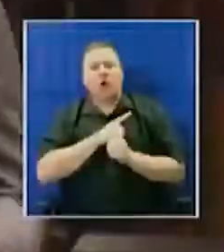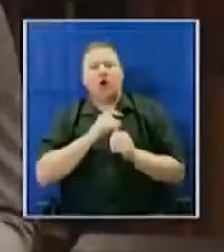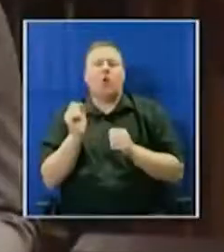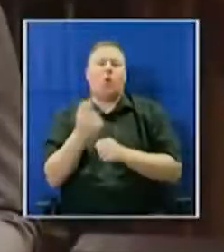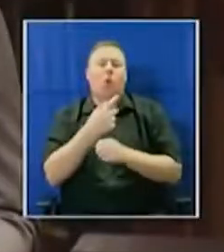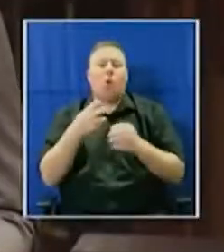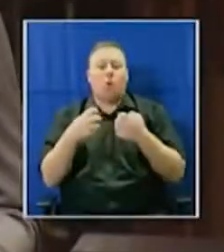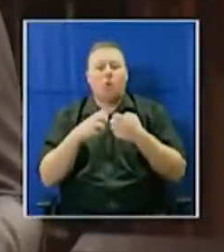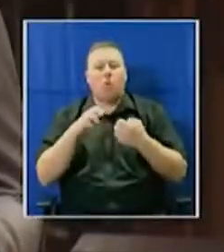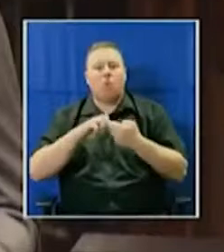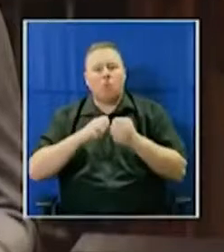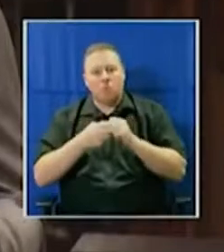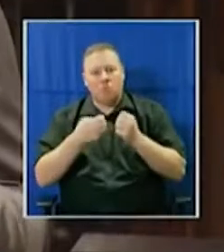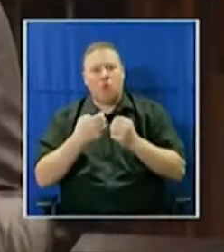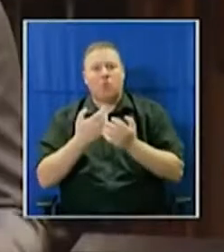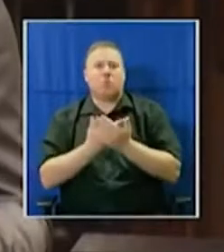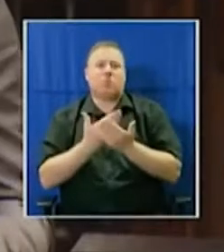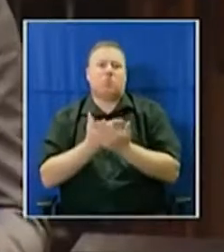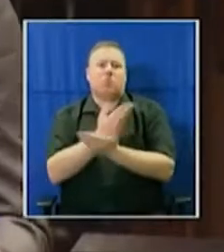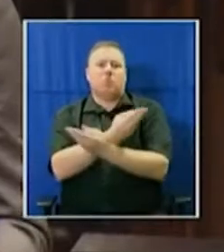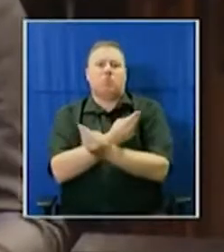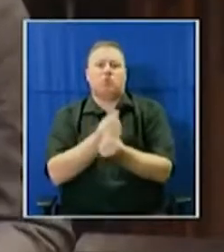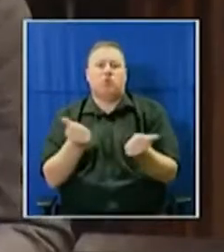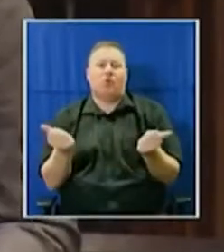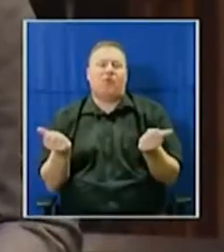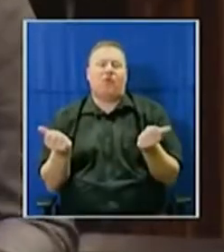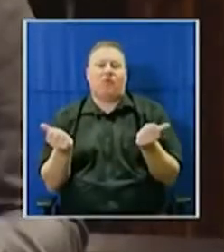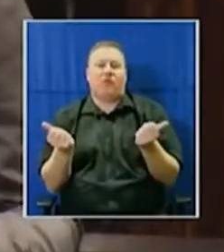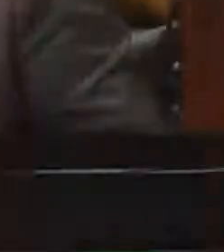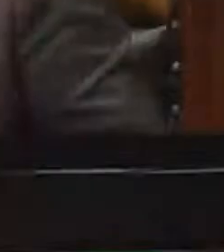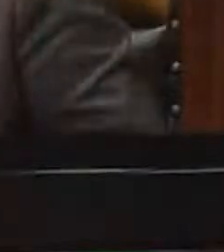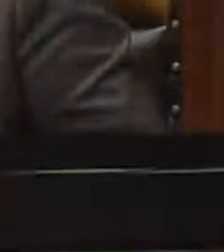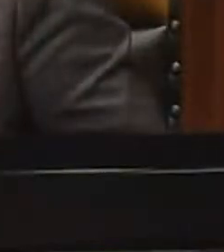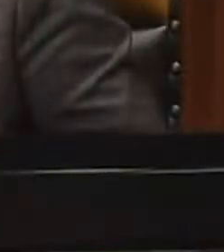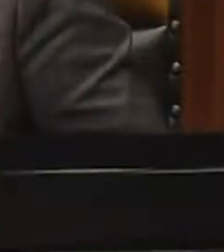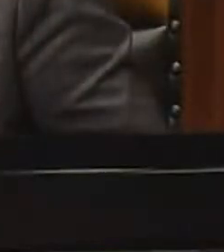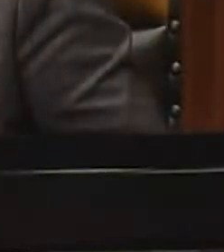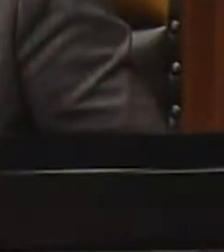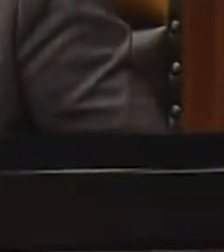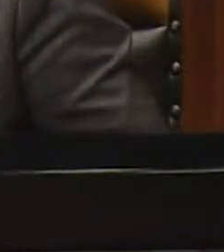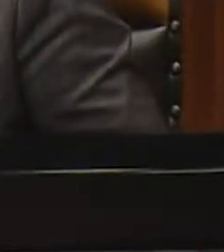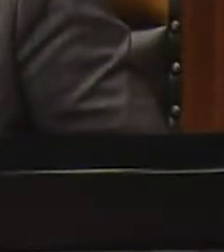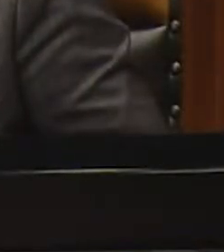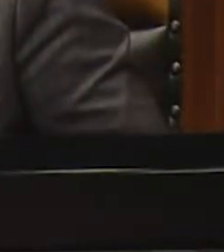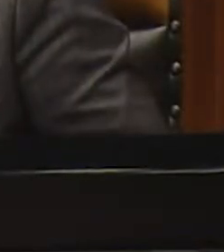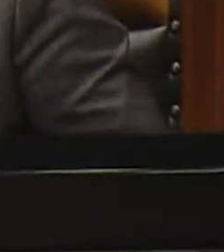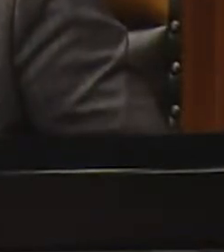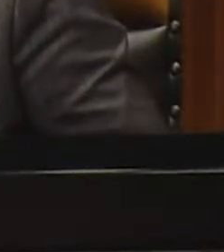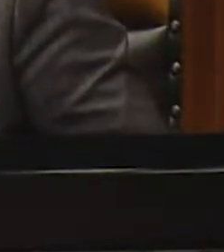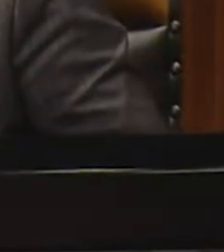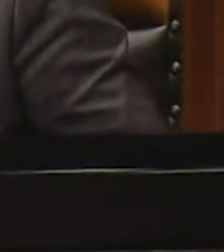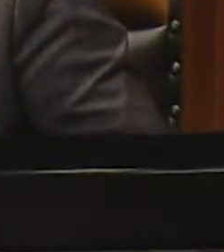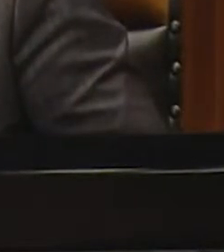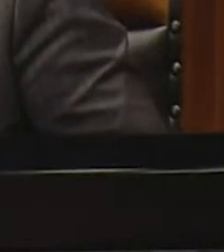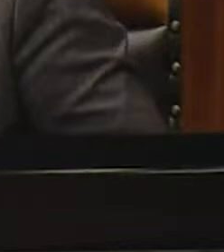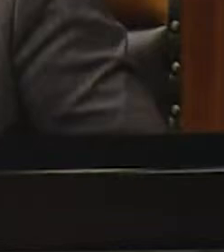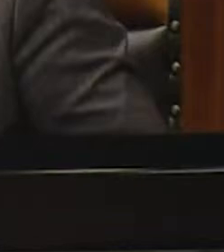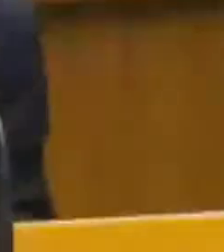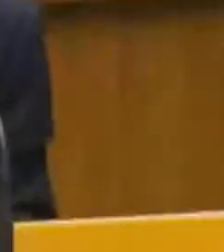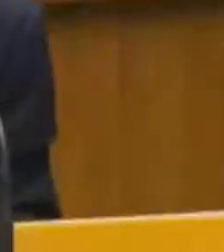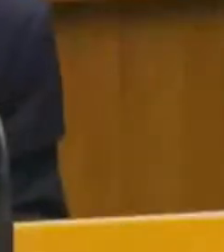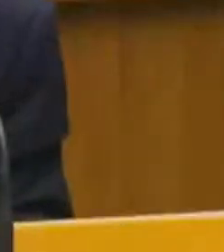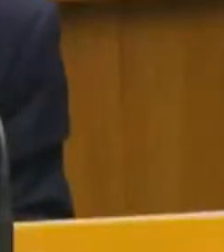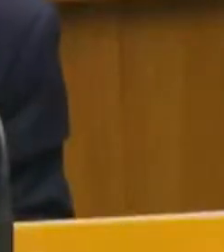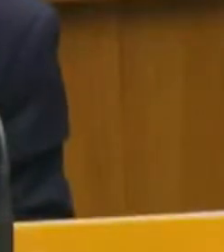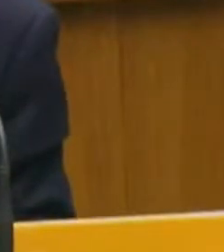any political party can also give a notice of a motion to bring up issues for debate in Parliament. Plenary